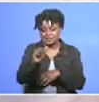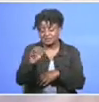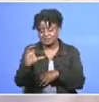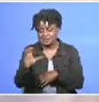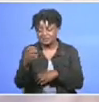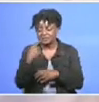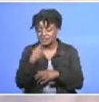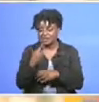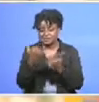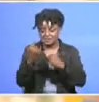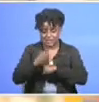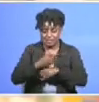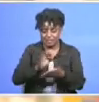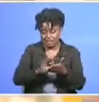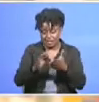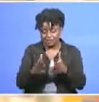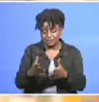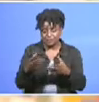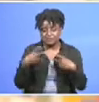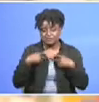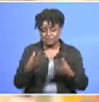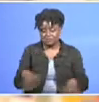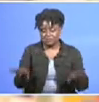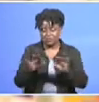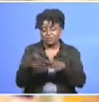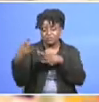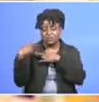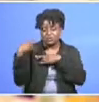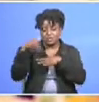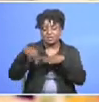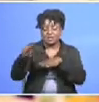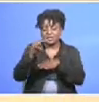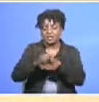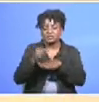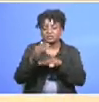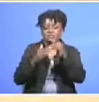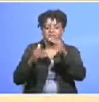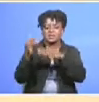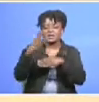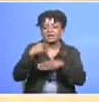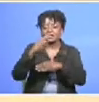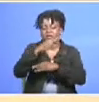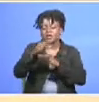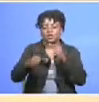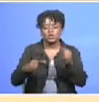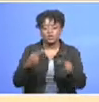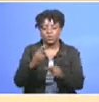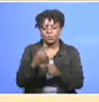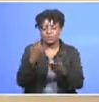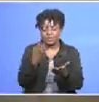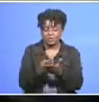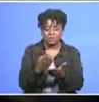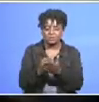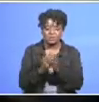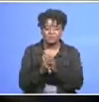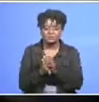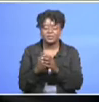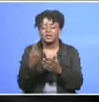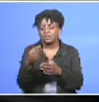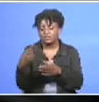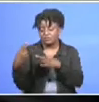accountants are playing a critical role in nation building and in global economies. The role of the